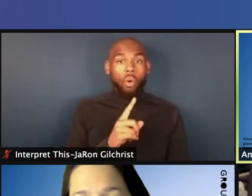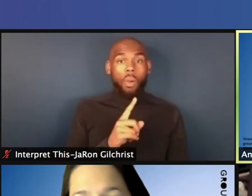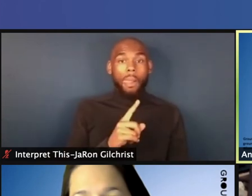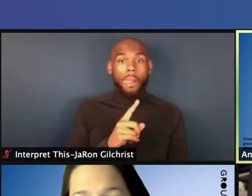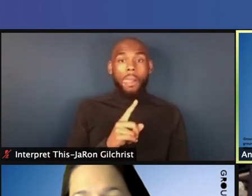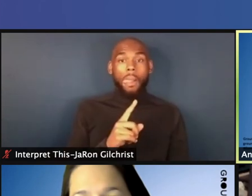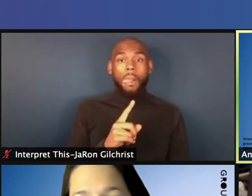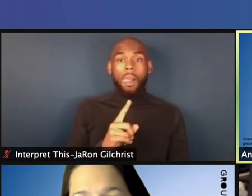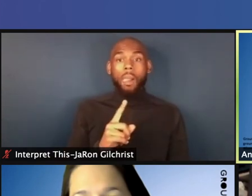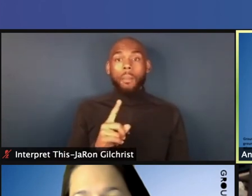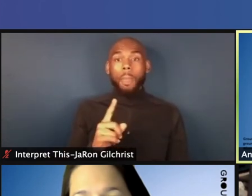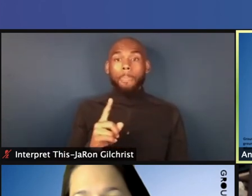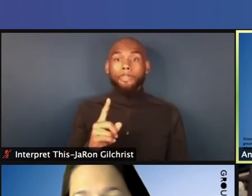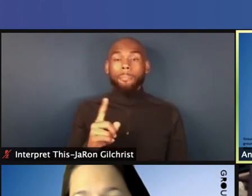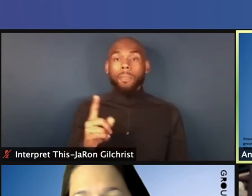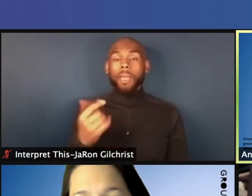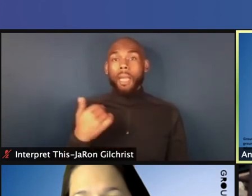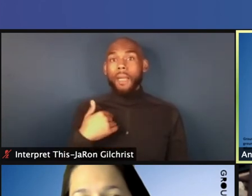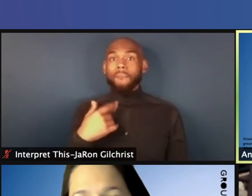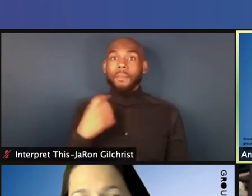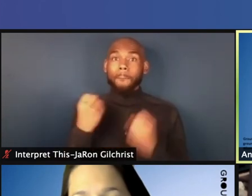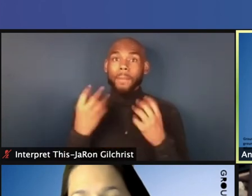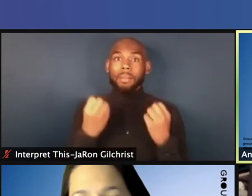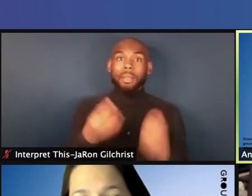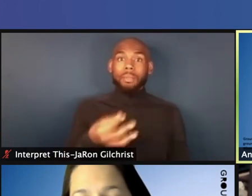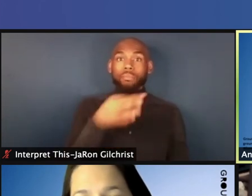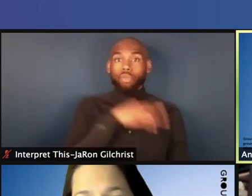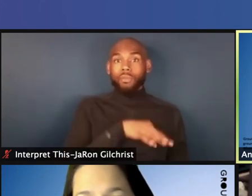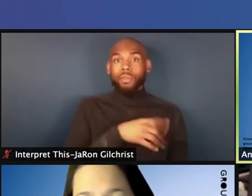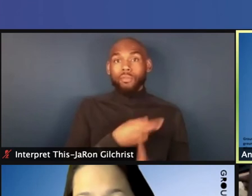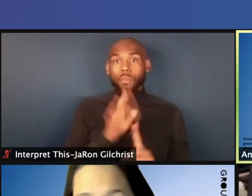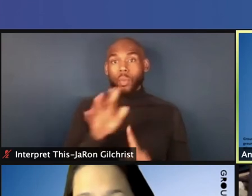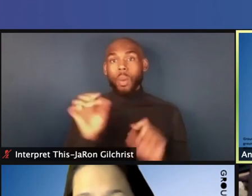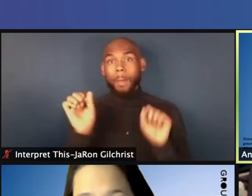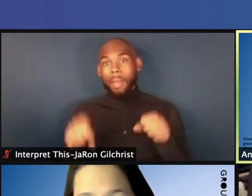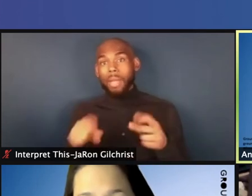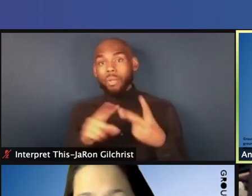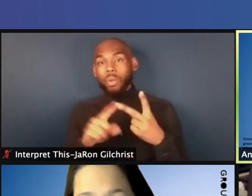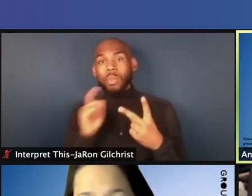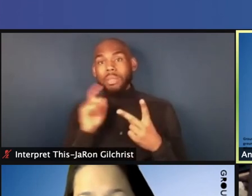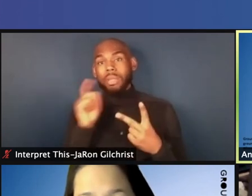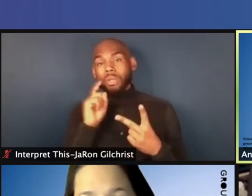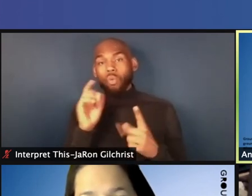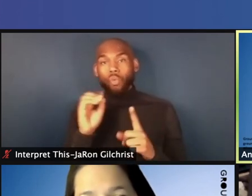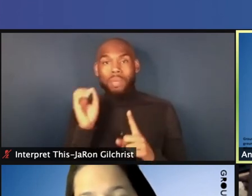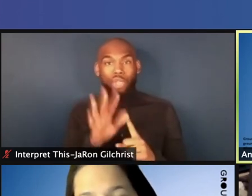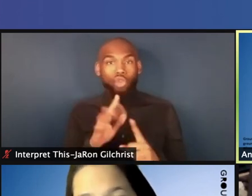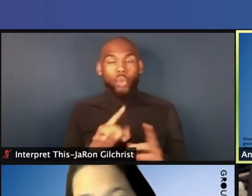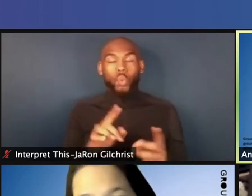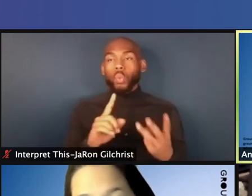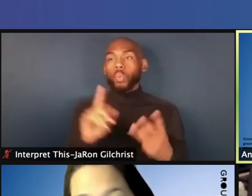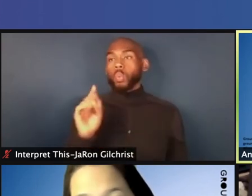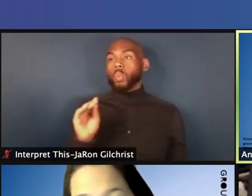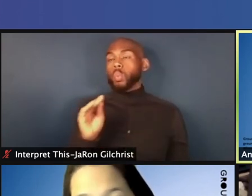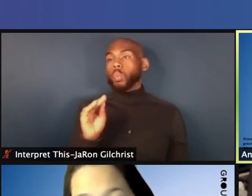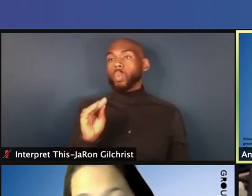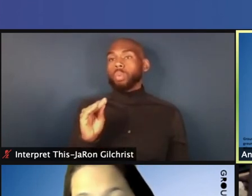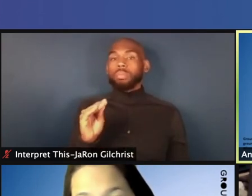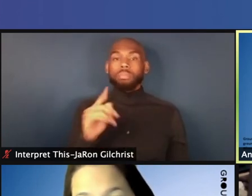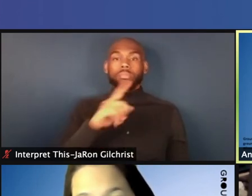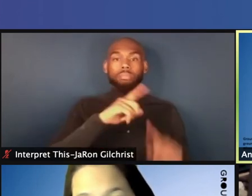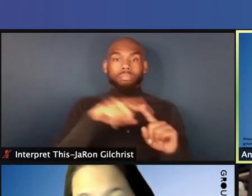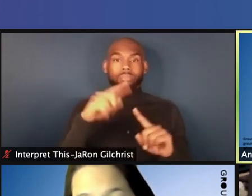the recipient of multiple privileges, from your ability to your sexual orientation to all kinds